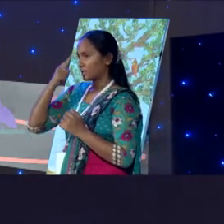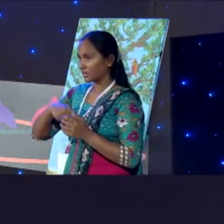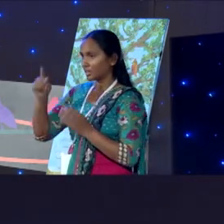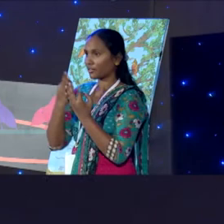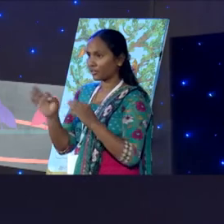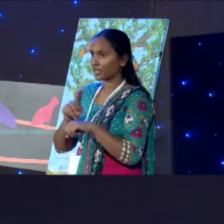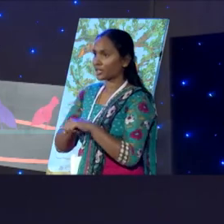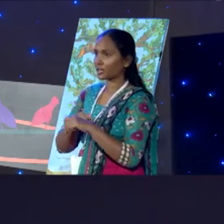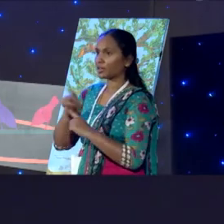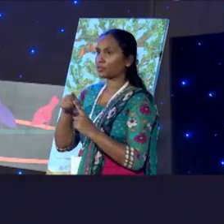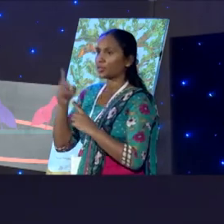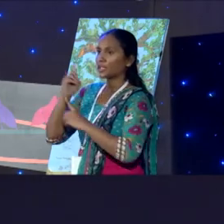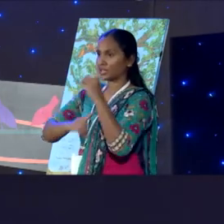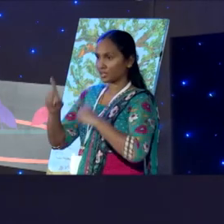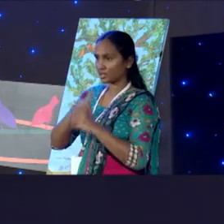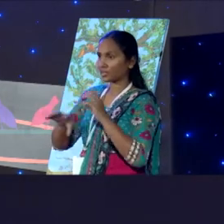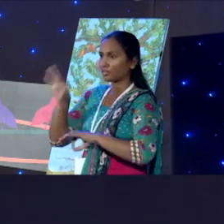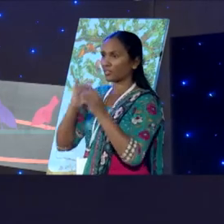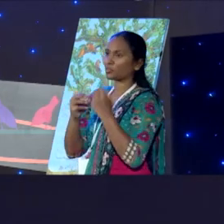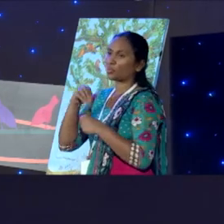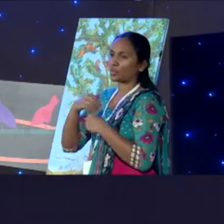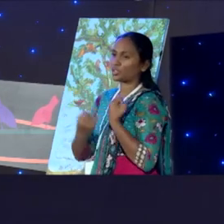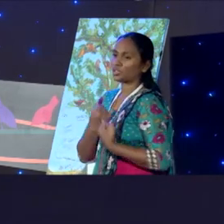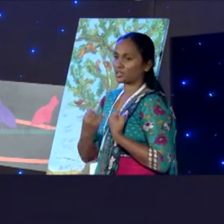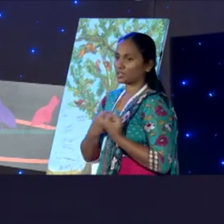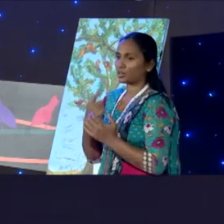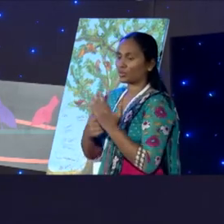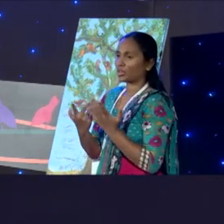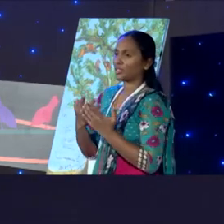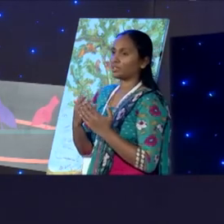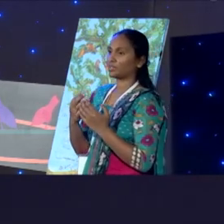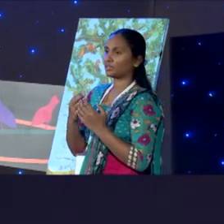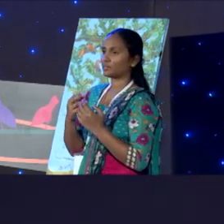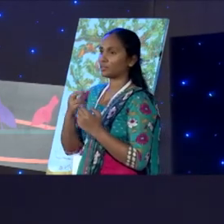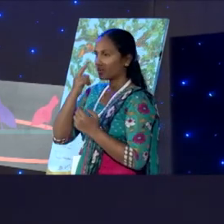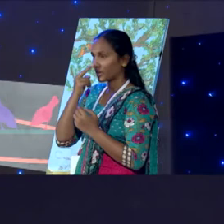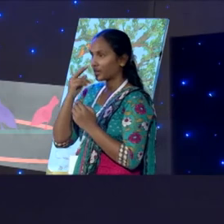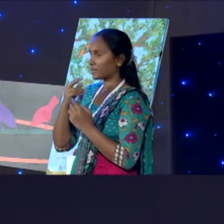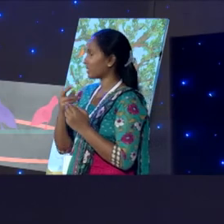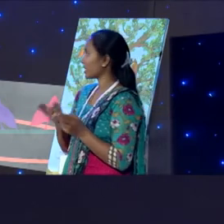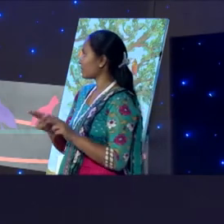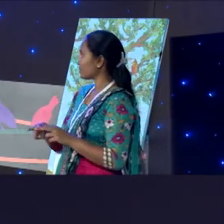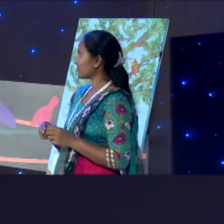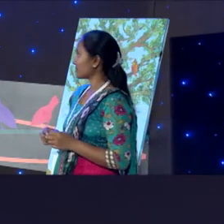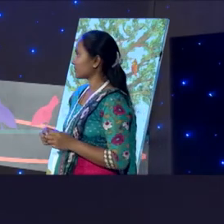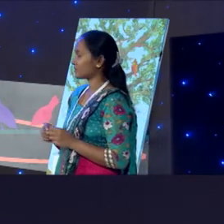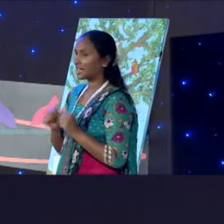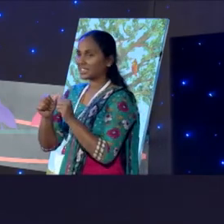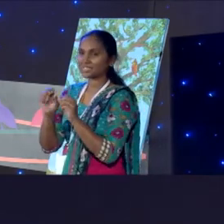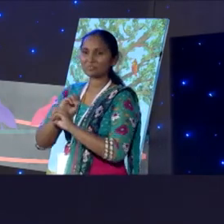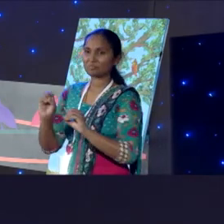with disability find interesting, or what are their entertainment options? And I started looking and the answer was